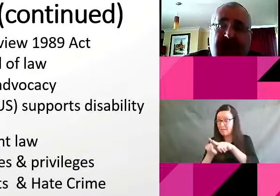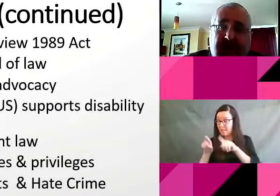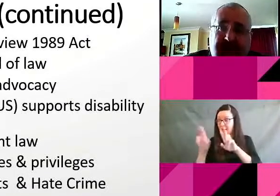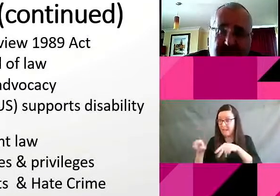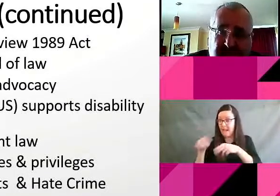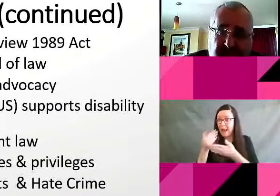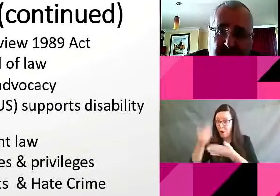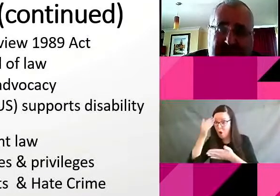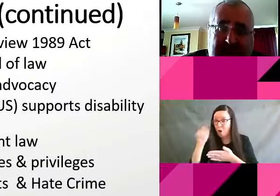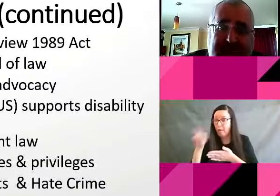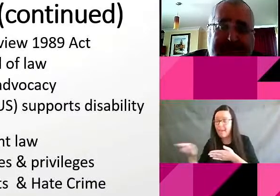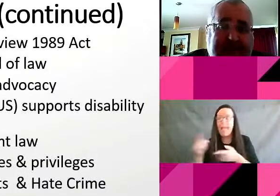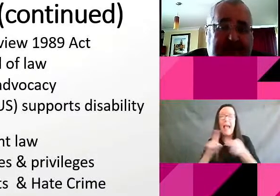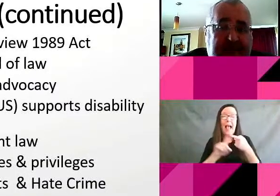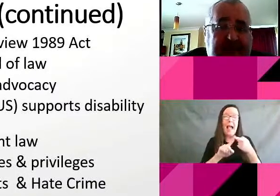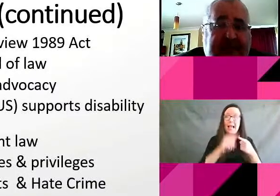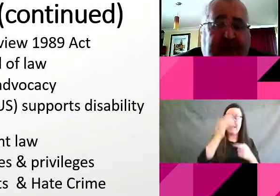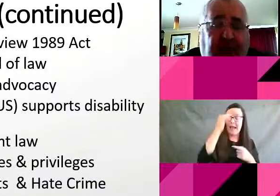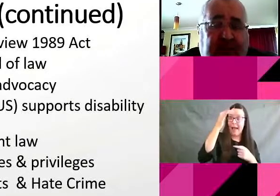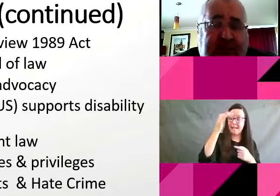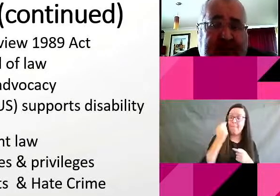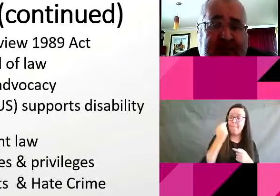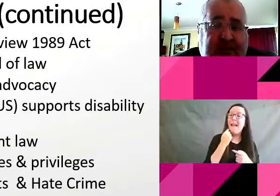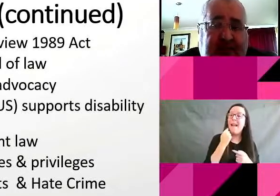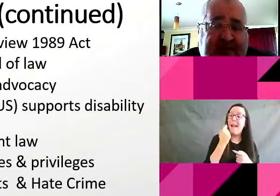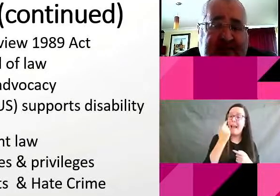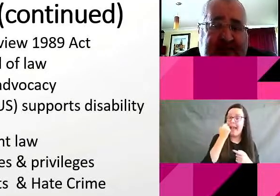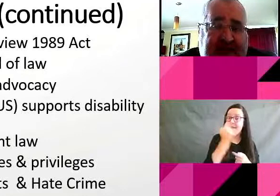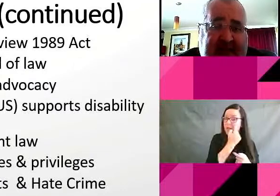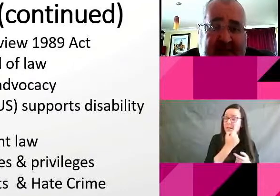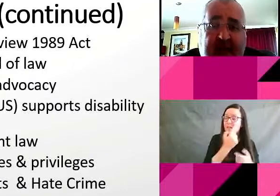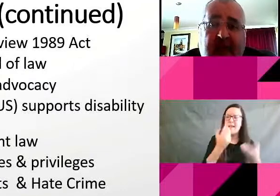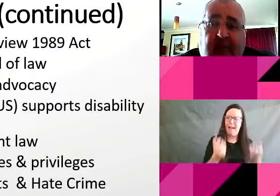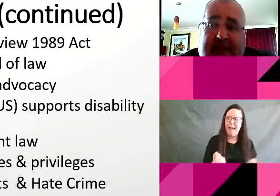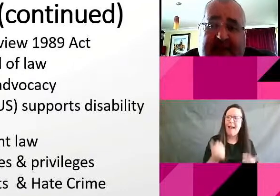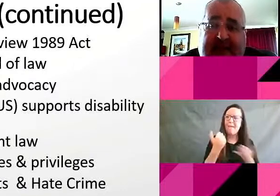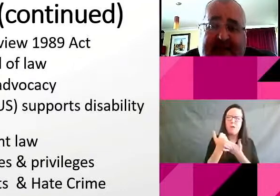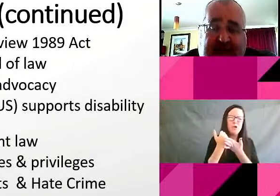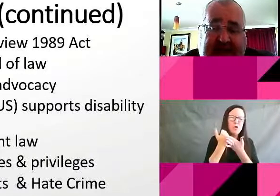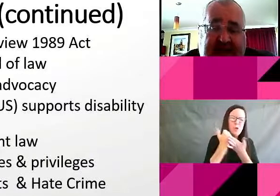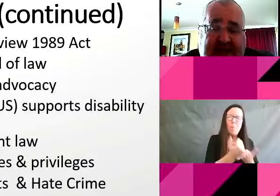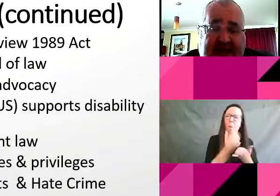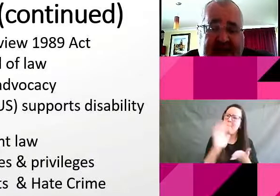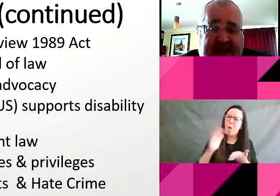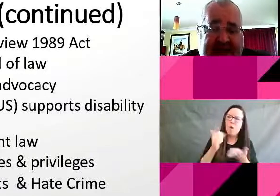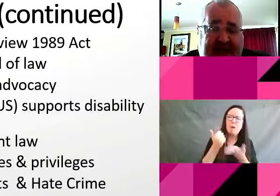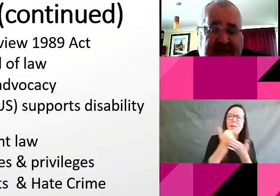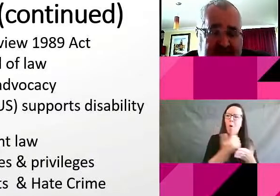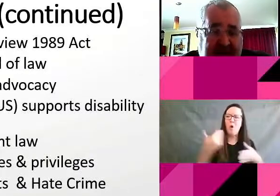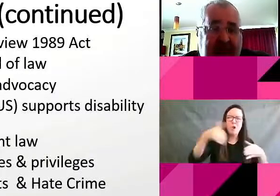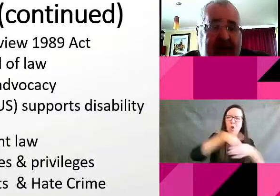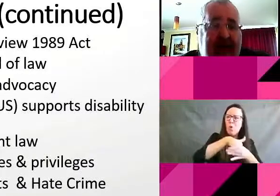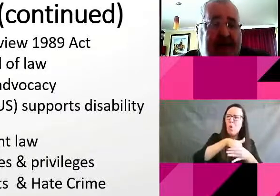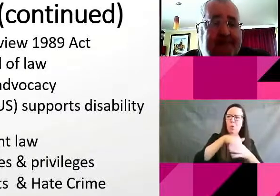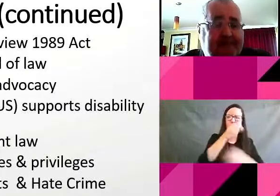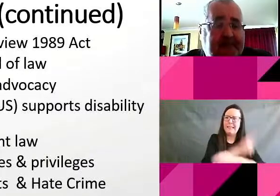now to support the inclusion of disability within incitement